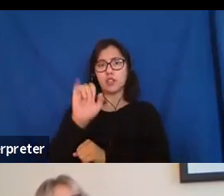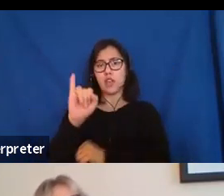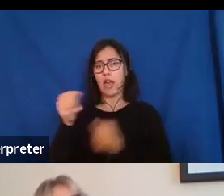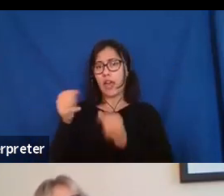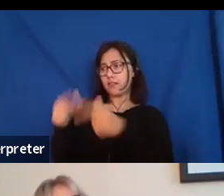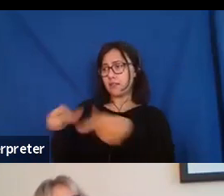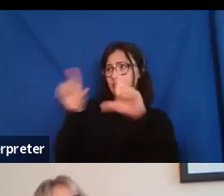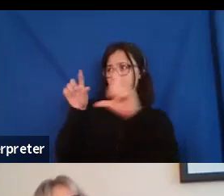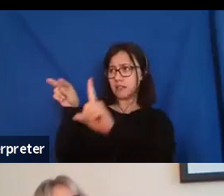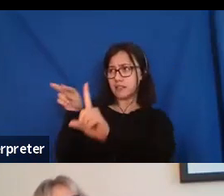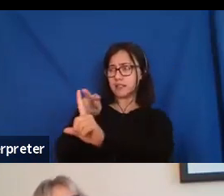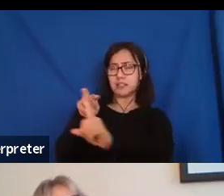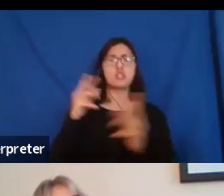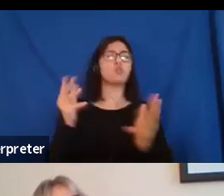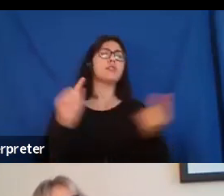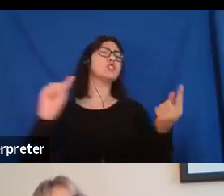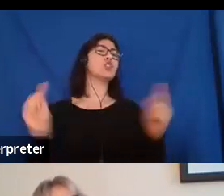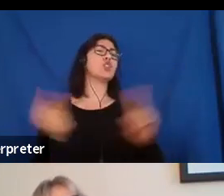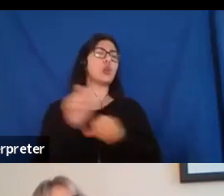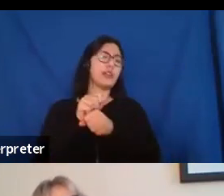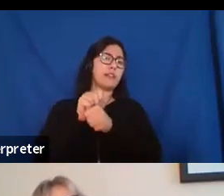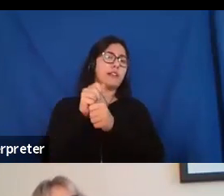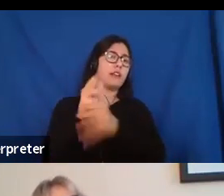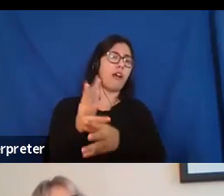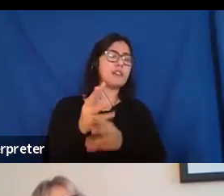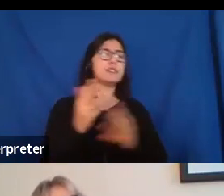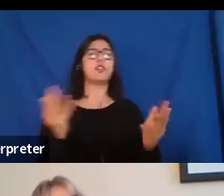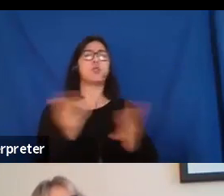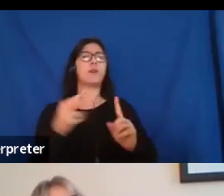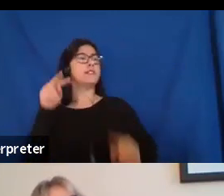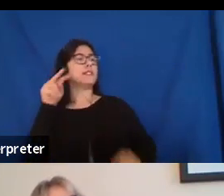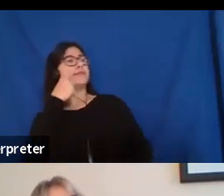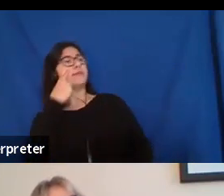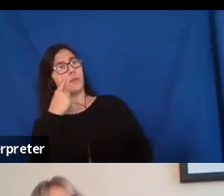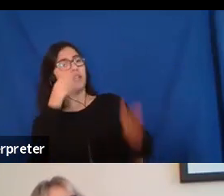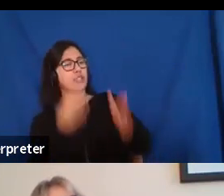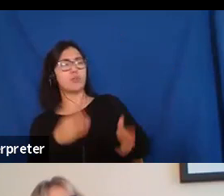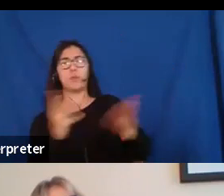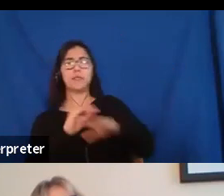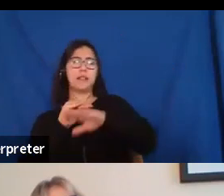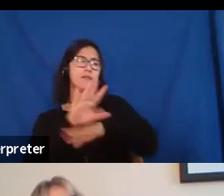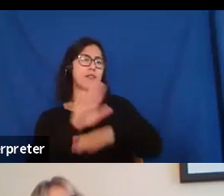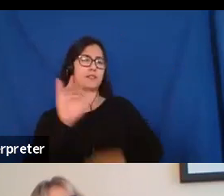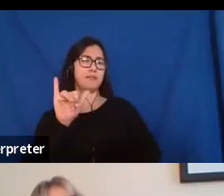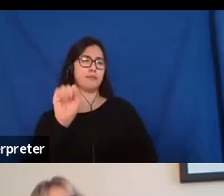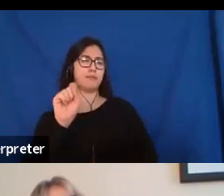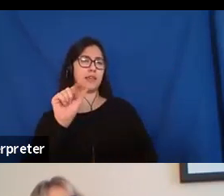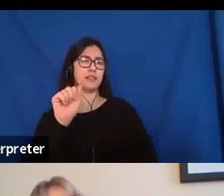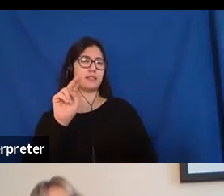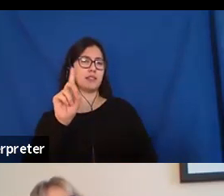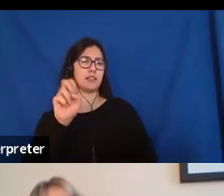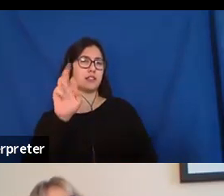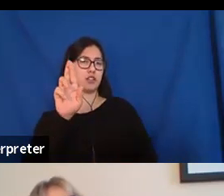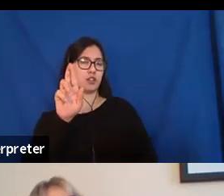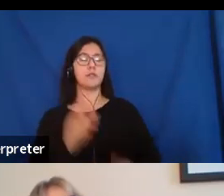causes, and how to counter the bystander effect. So we're going to look at some other responses, how to sort of weigh out the pros and cons